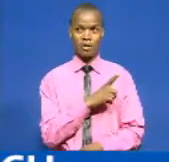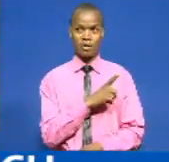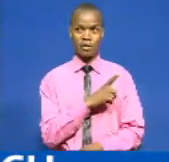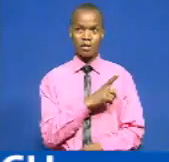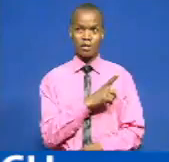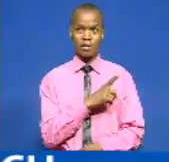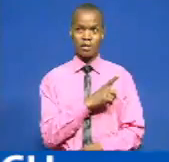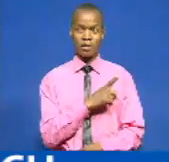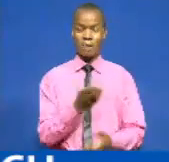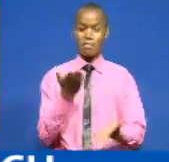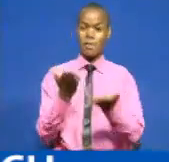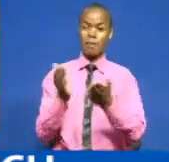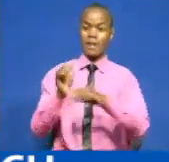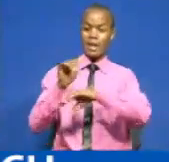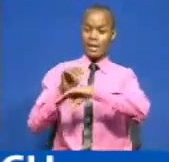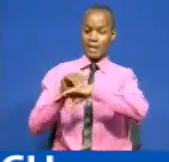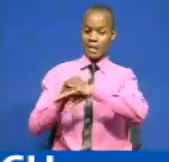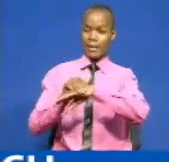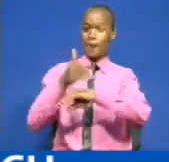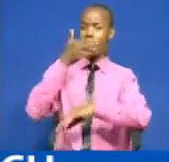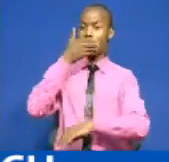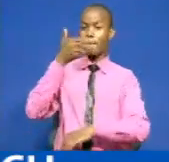to find your right partner